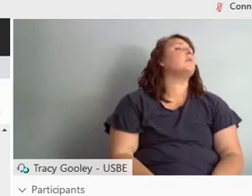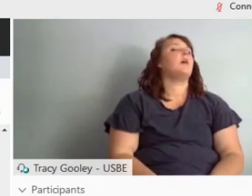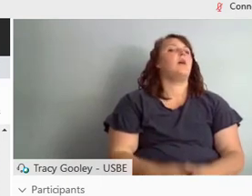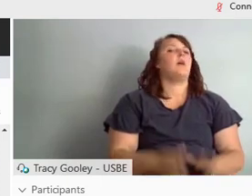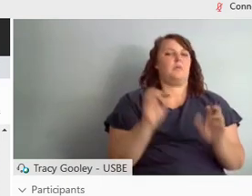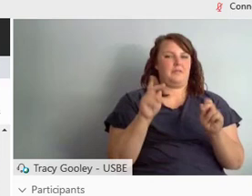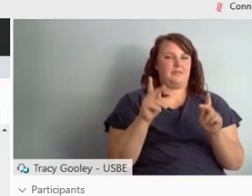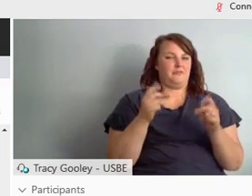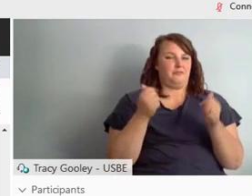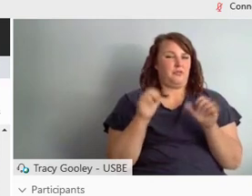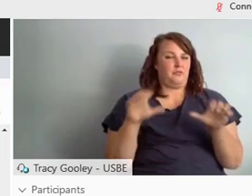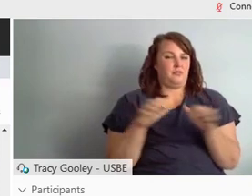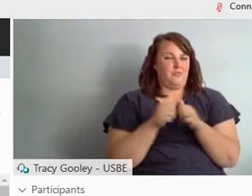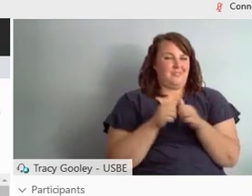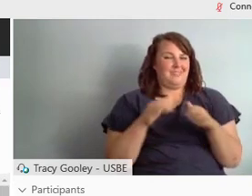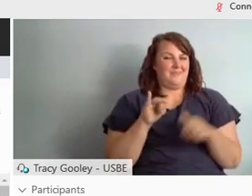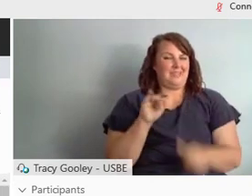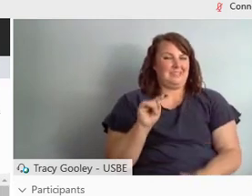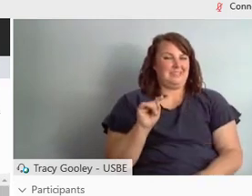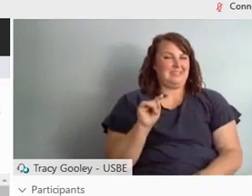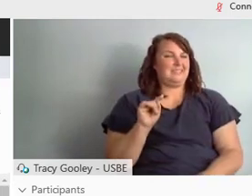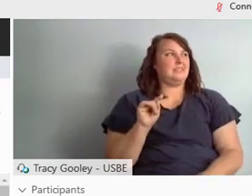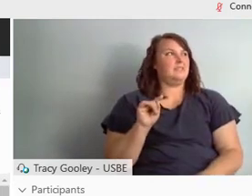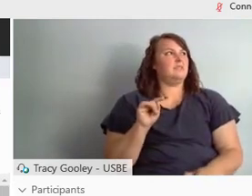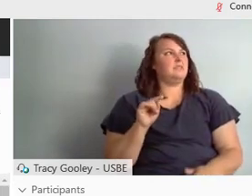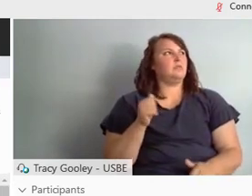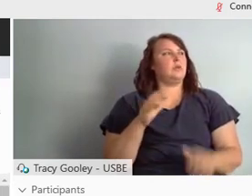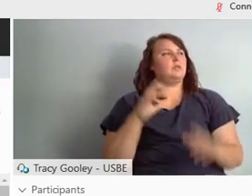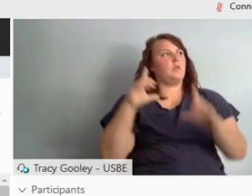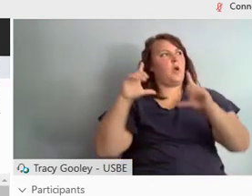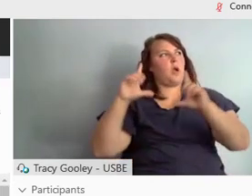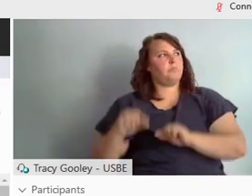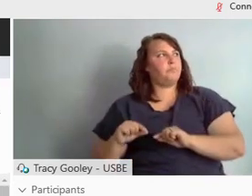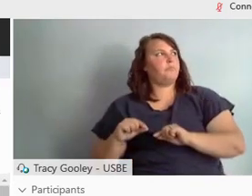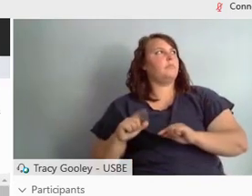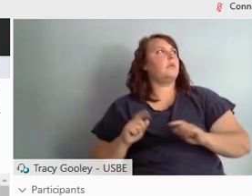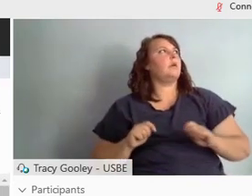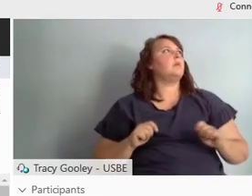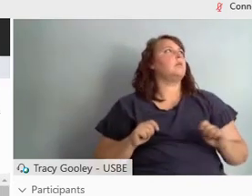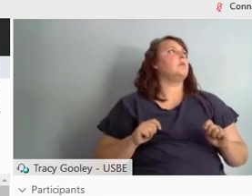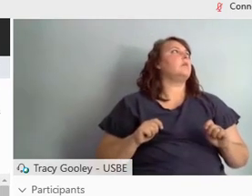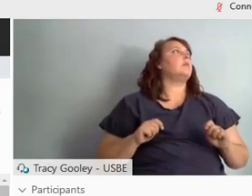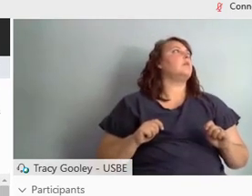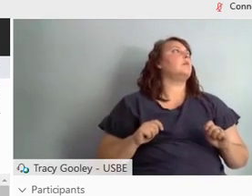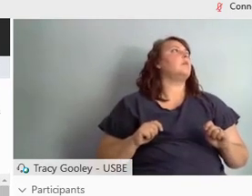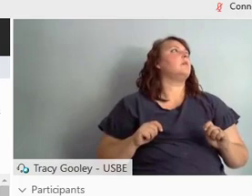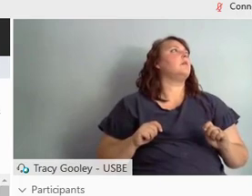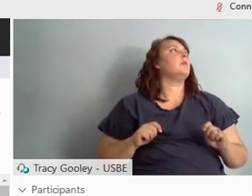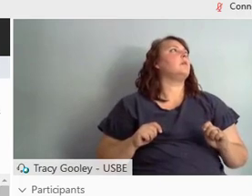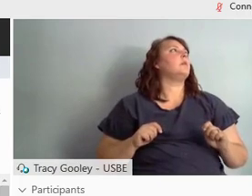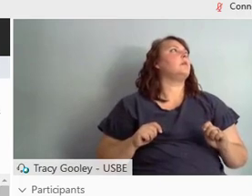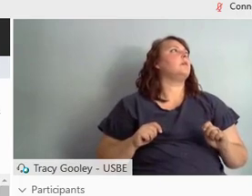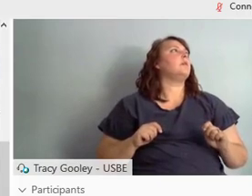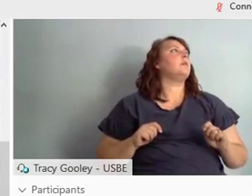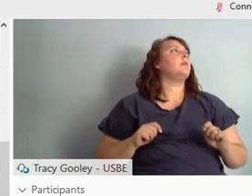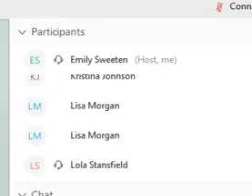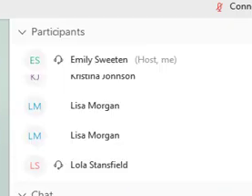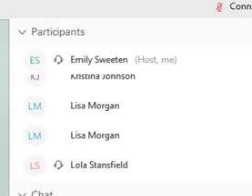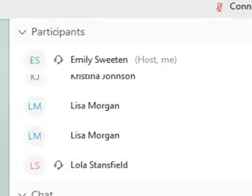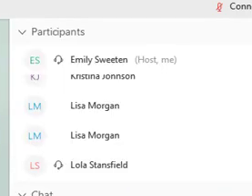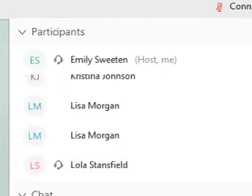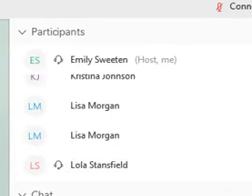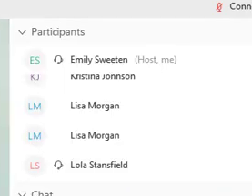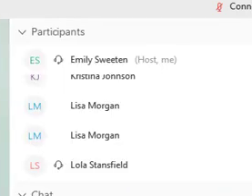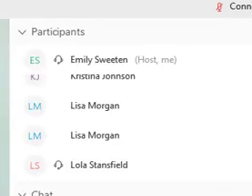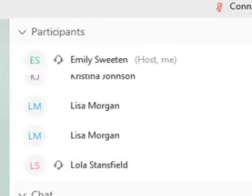to navigate away from this data gateway page, and I'm going to Click stop sharing.